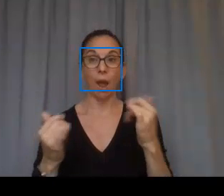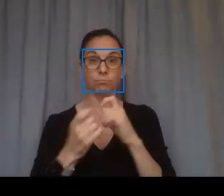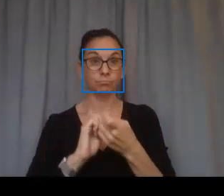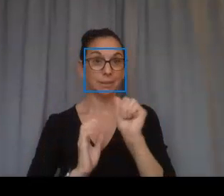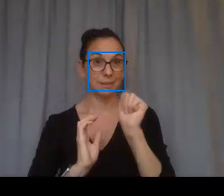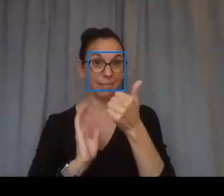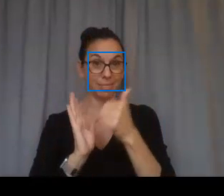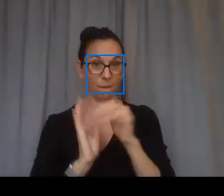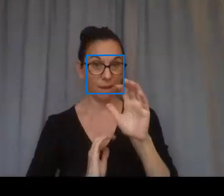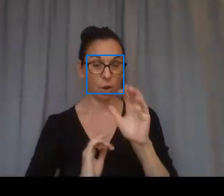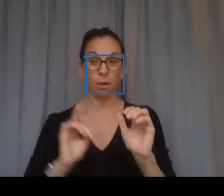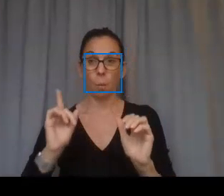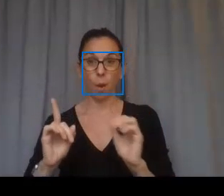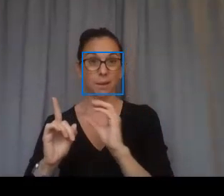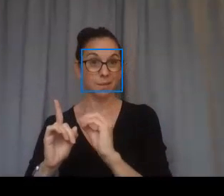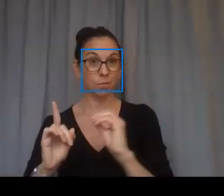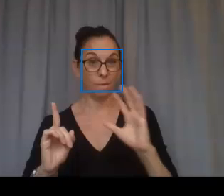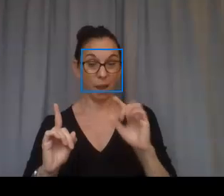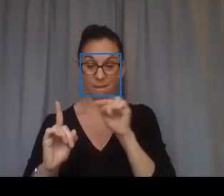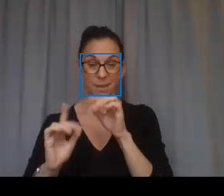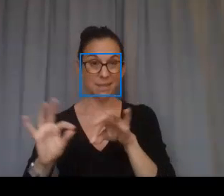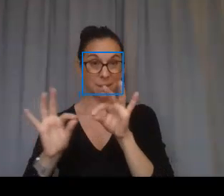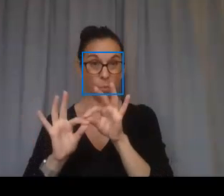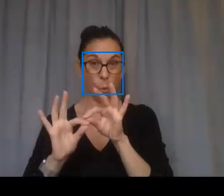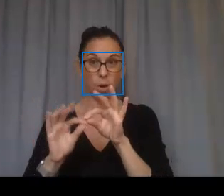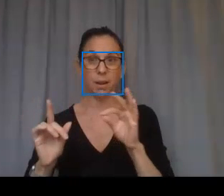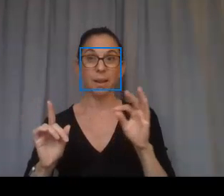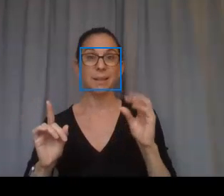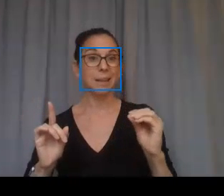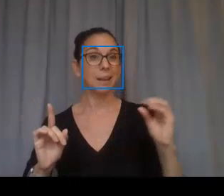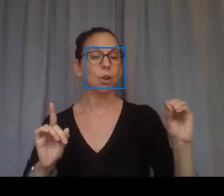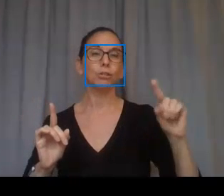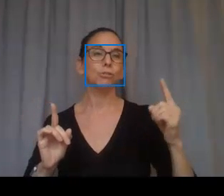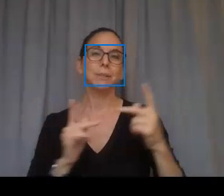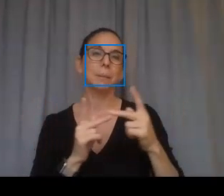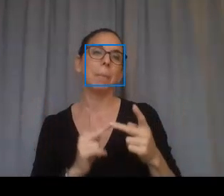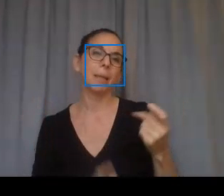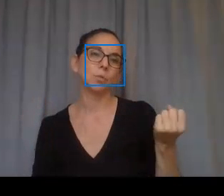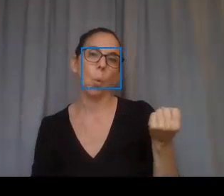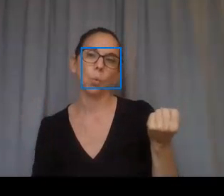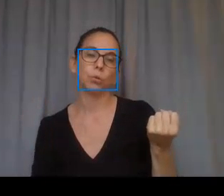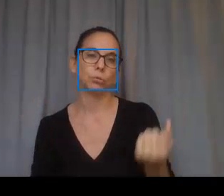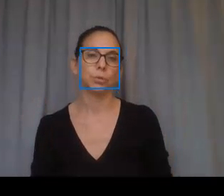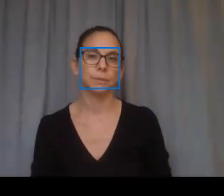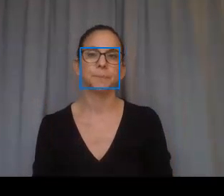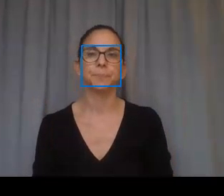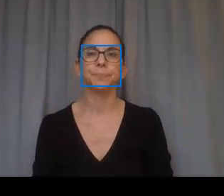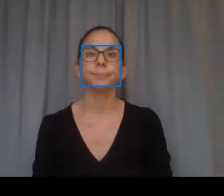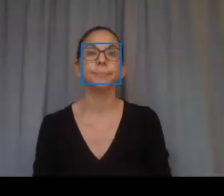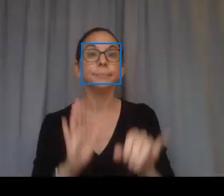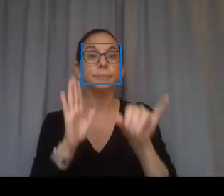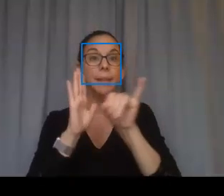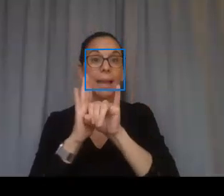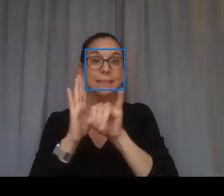final zeros after a decimal place. They're merely placeholders, so those would be insignificant. Identifying